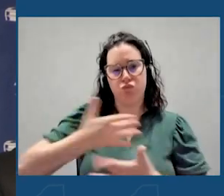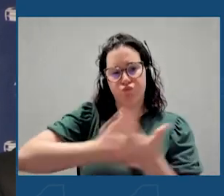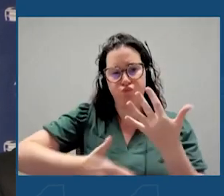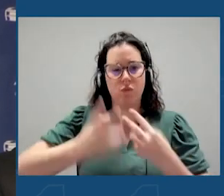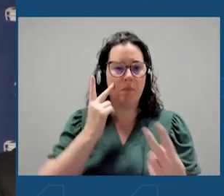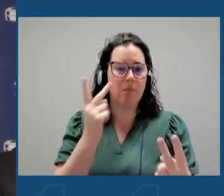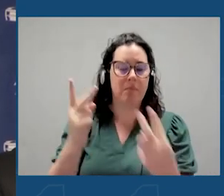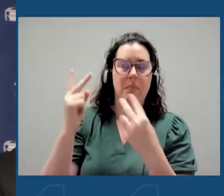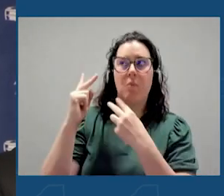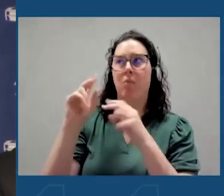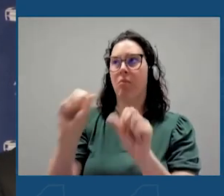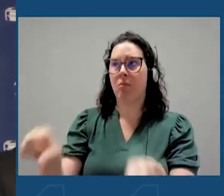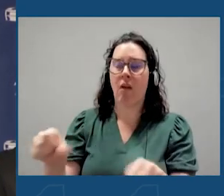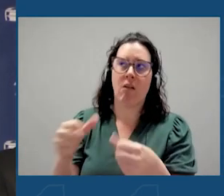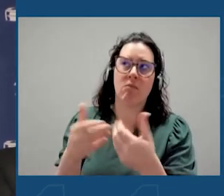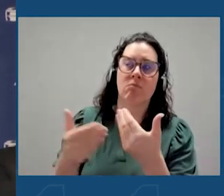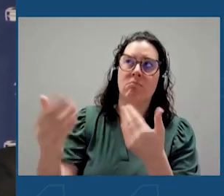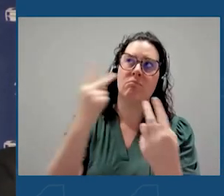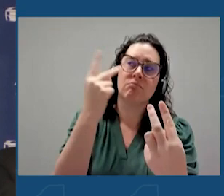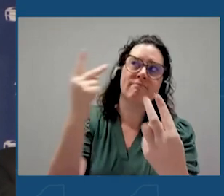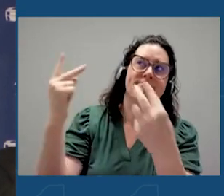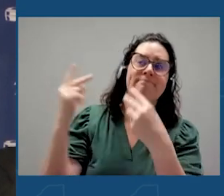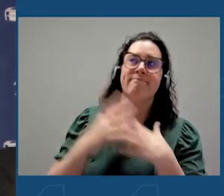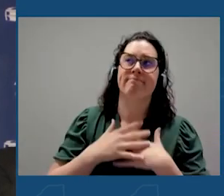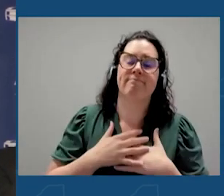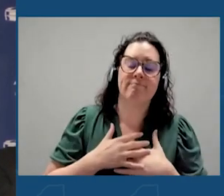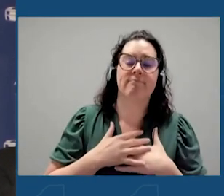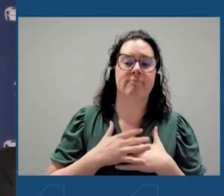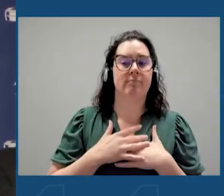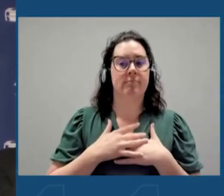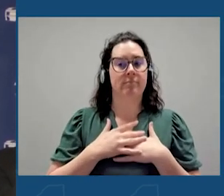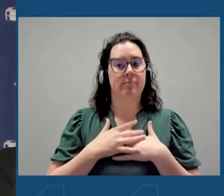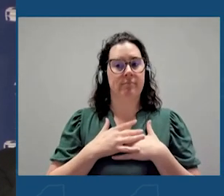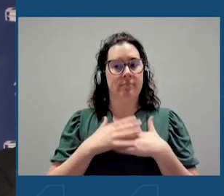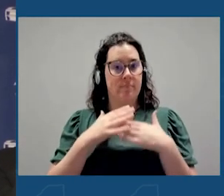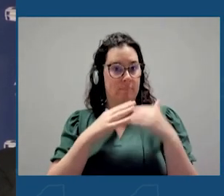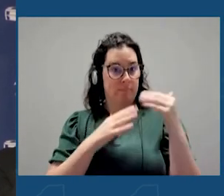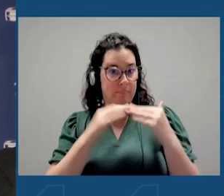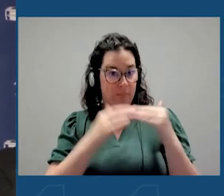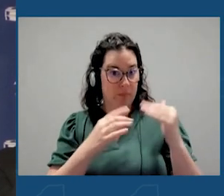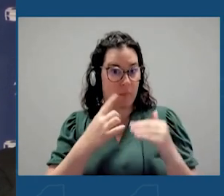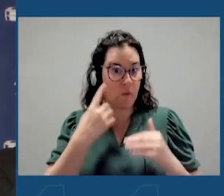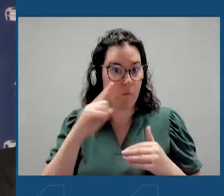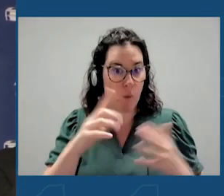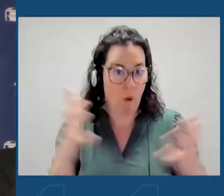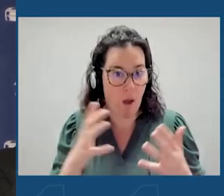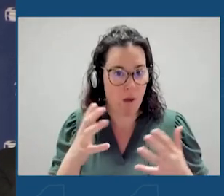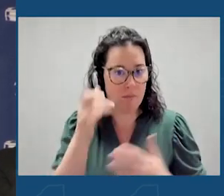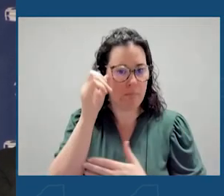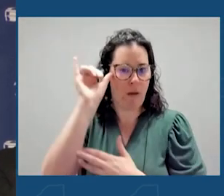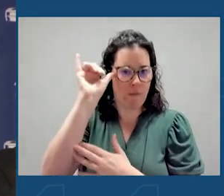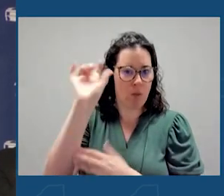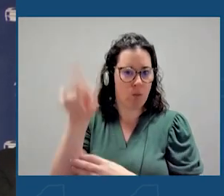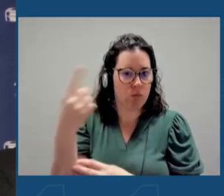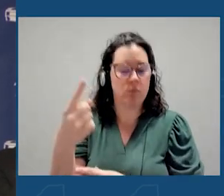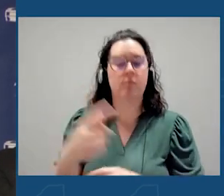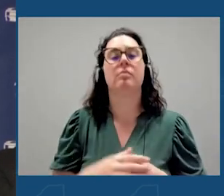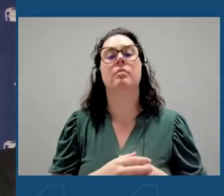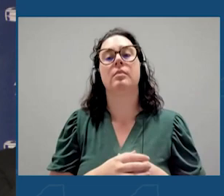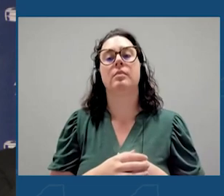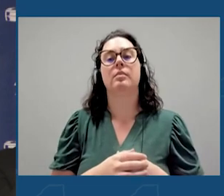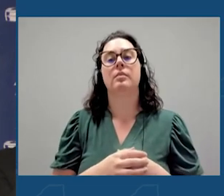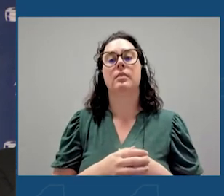lifetime. A stadium, as Terry said, built for Buffalo. This public-private